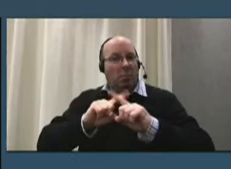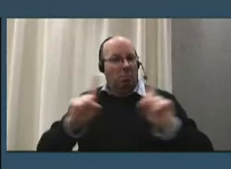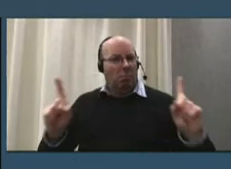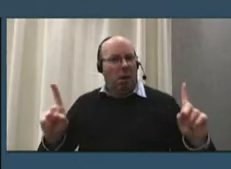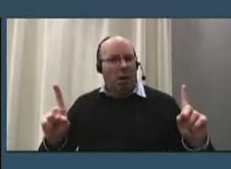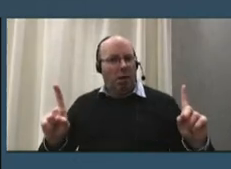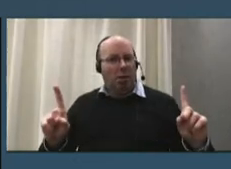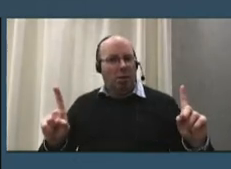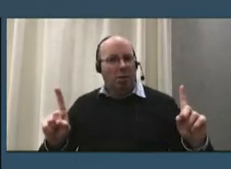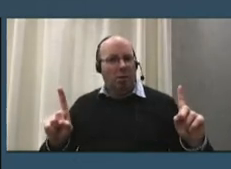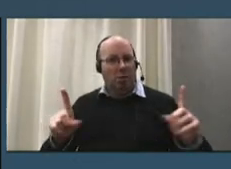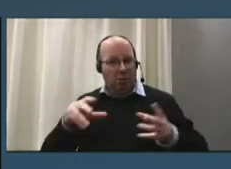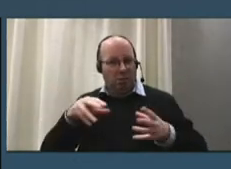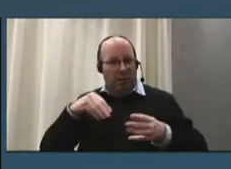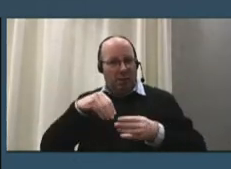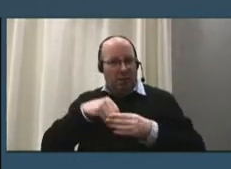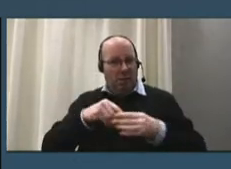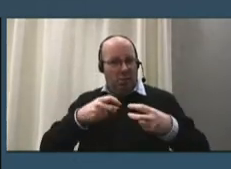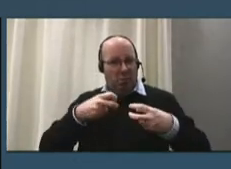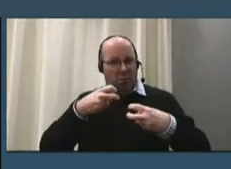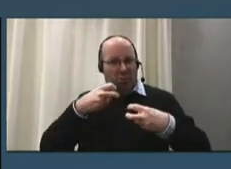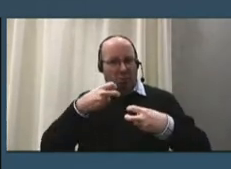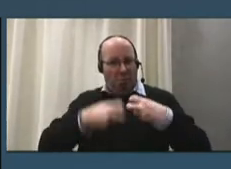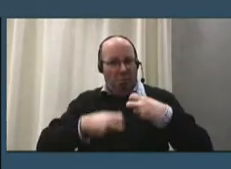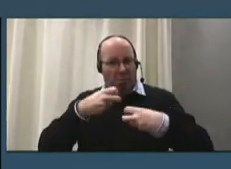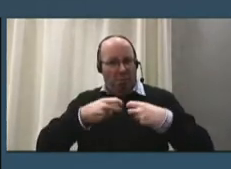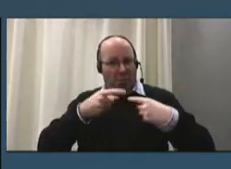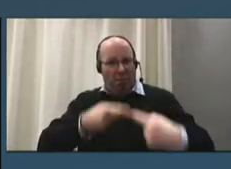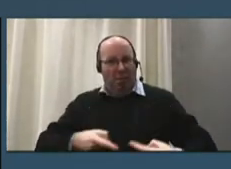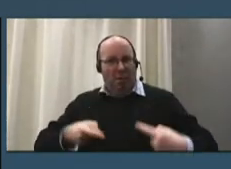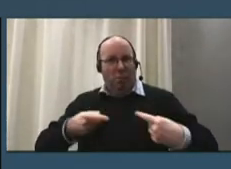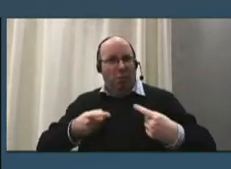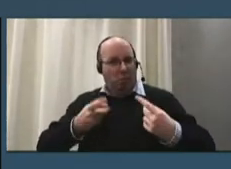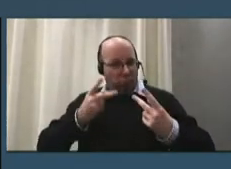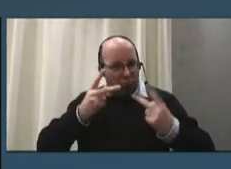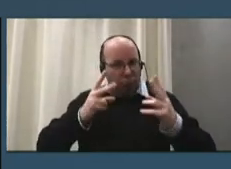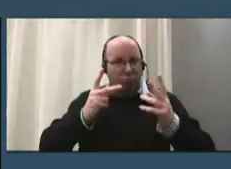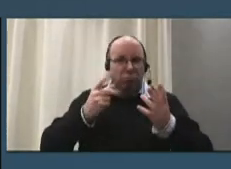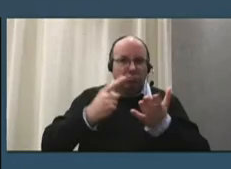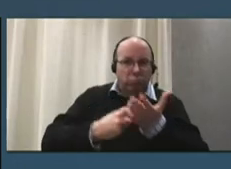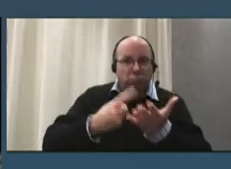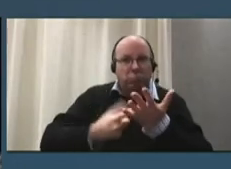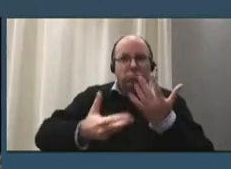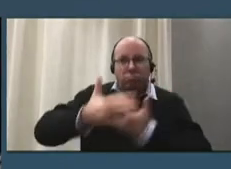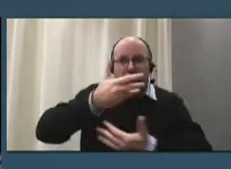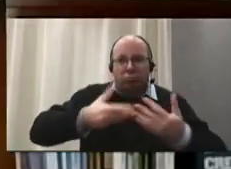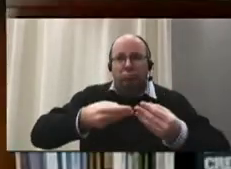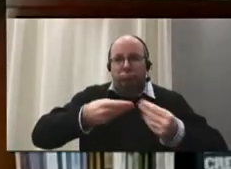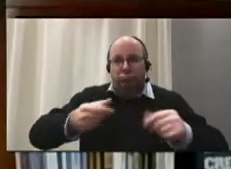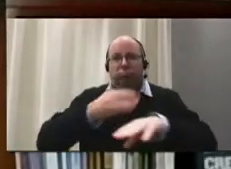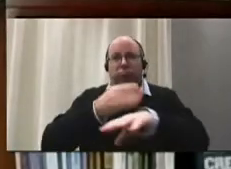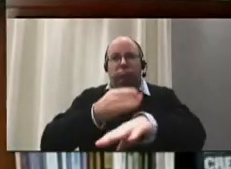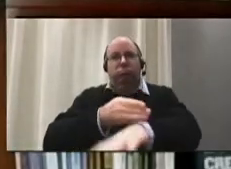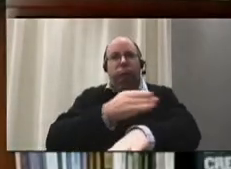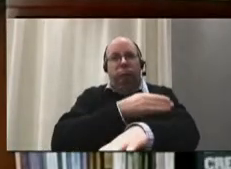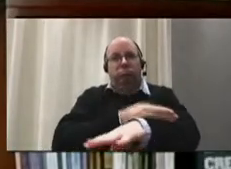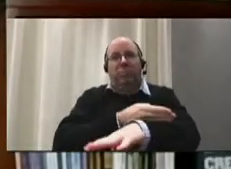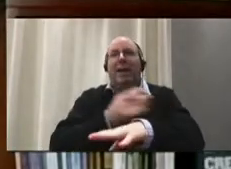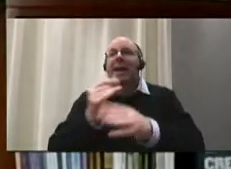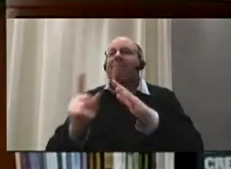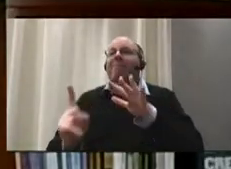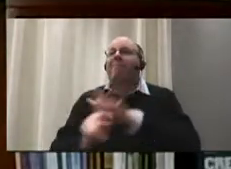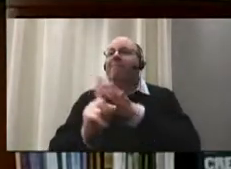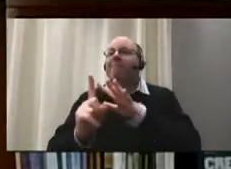experienced so that we can get better every day and every time a new variant comes along. So I have consistently said that I have a deep commitment to